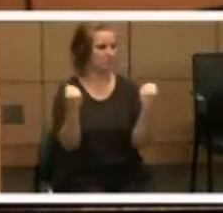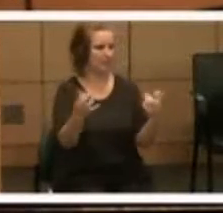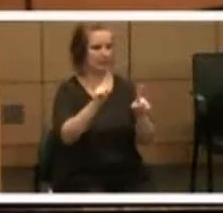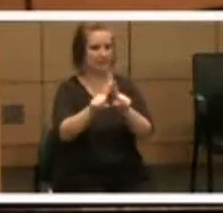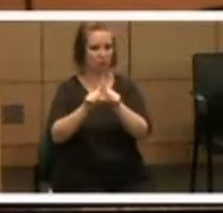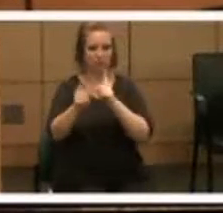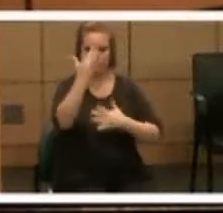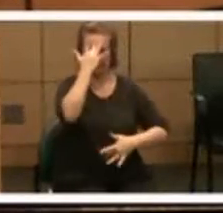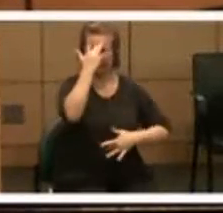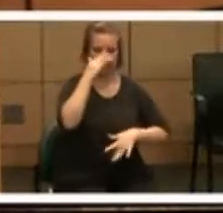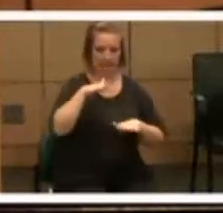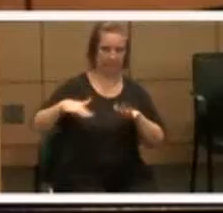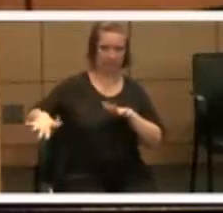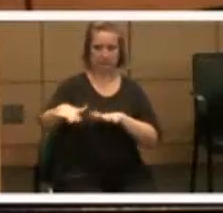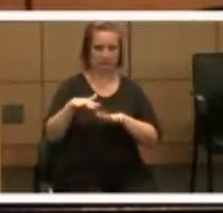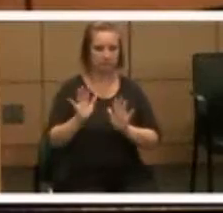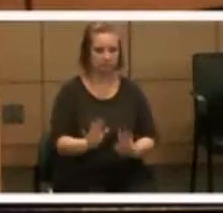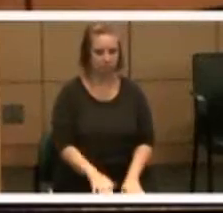disease entities.